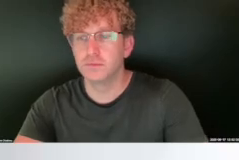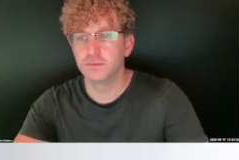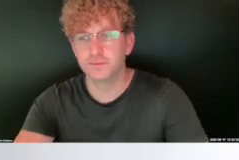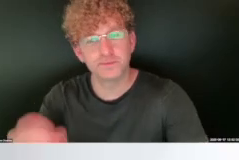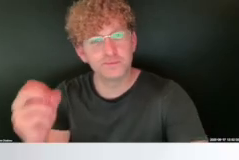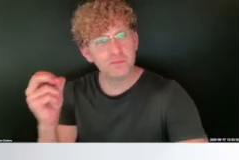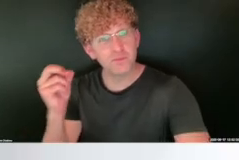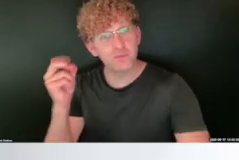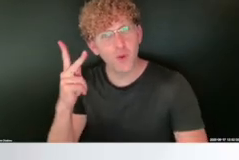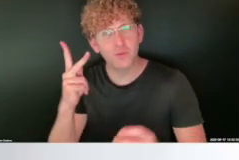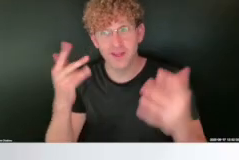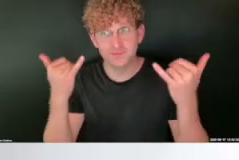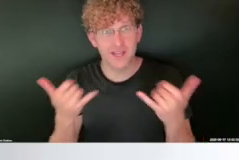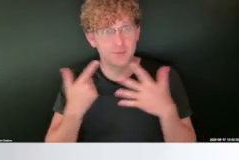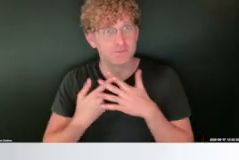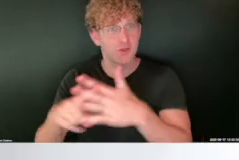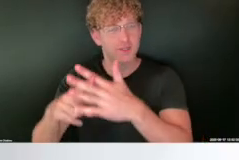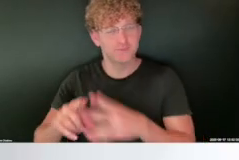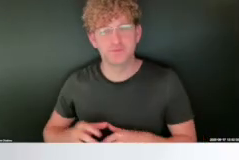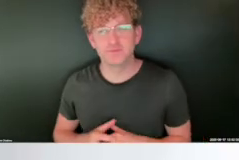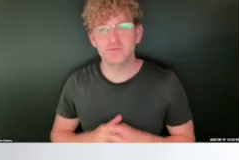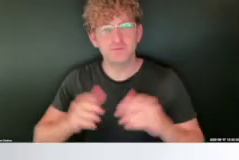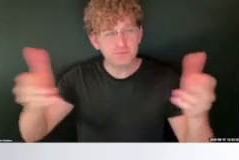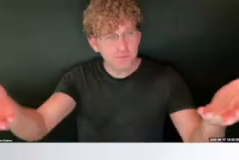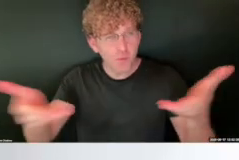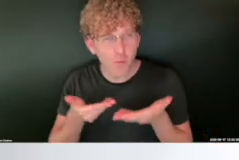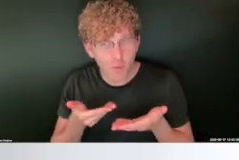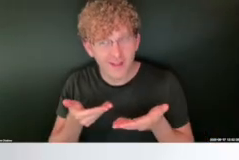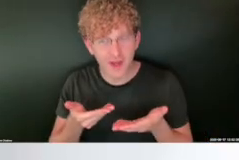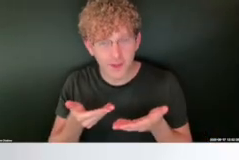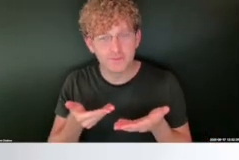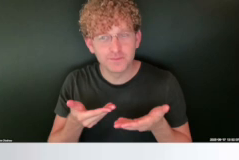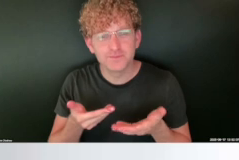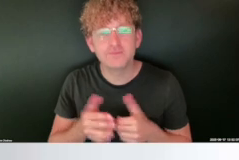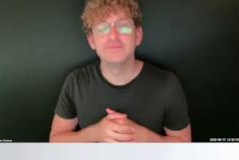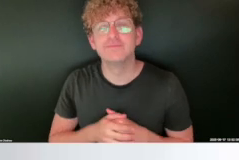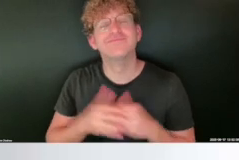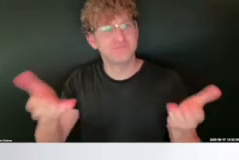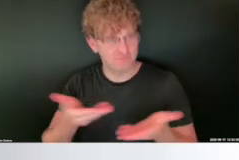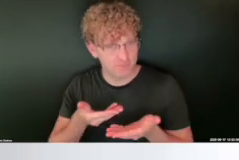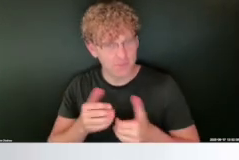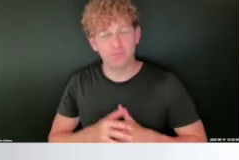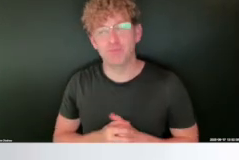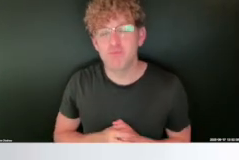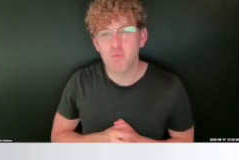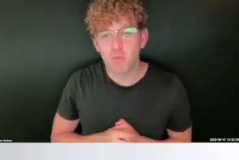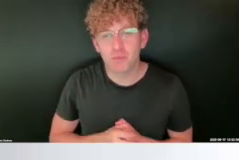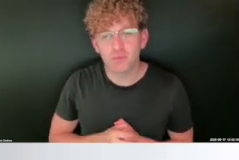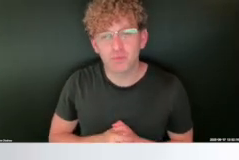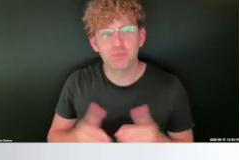Okay, we'll go ahead and get started. Welcome, bienvenidos. Before we begin the